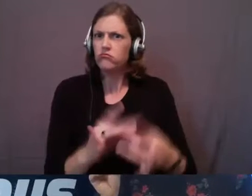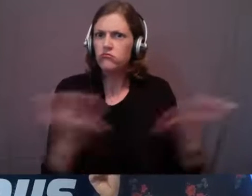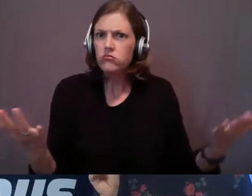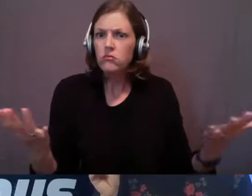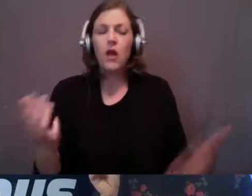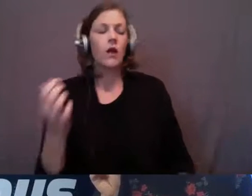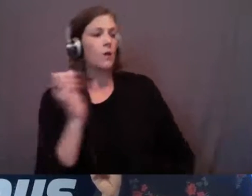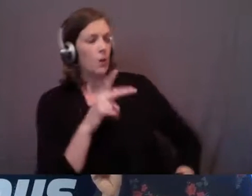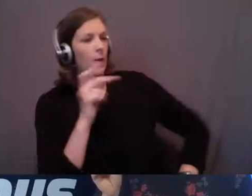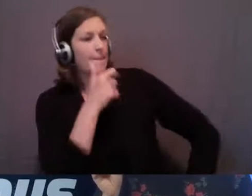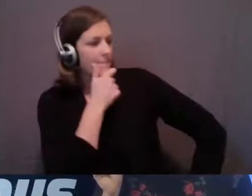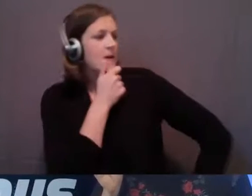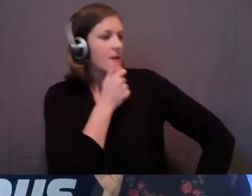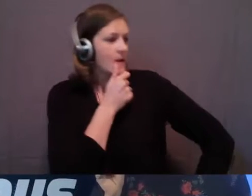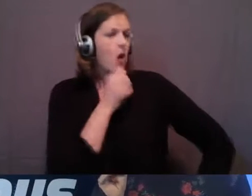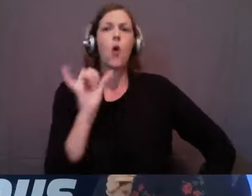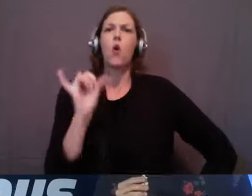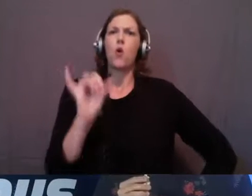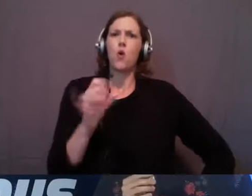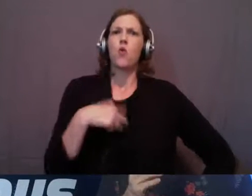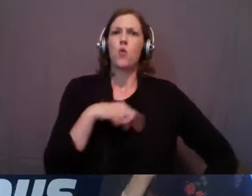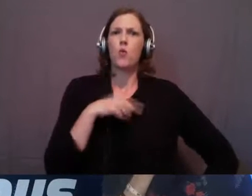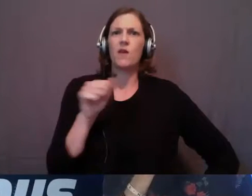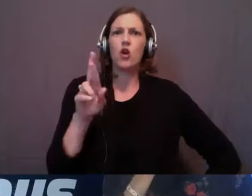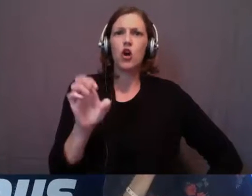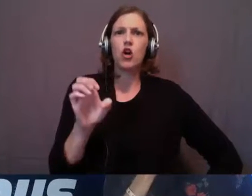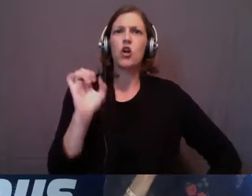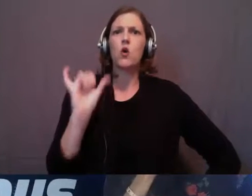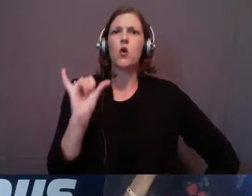Okay. Oh, we are.